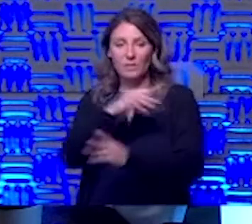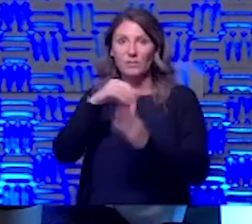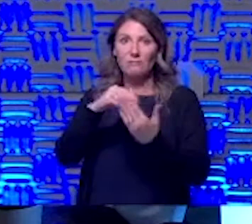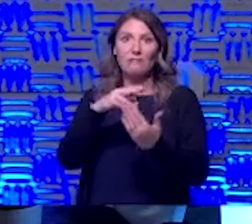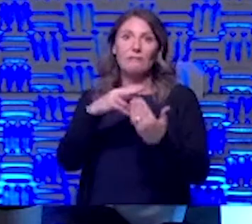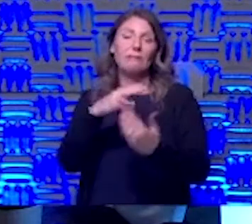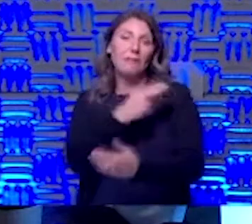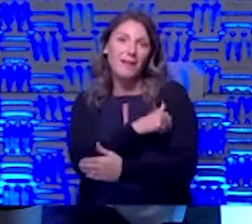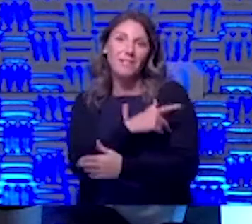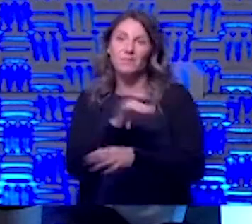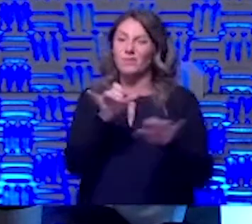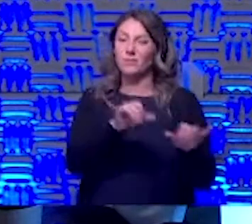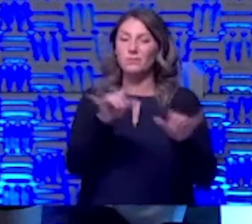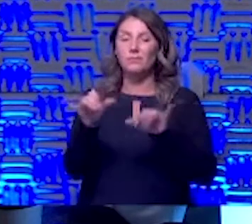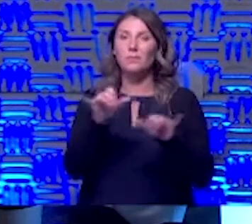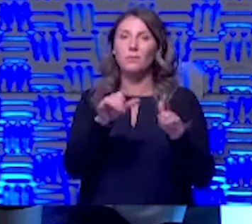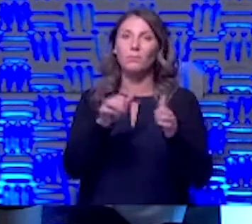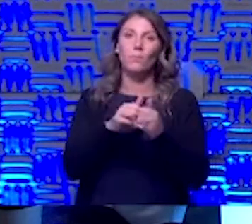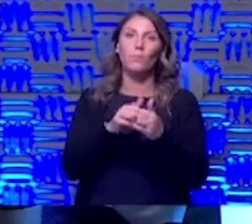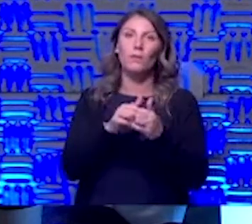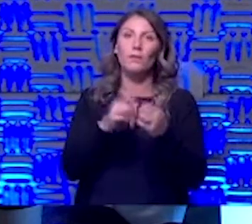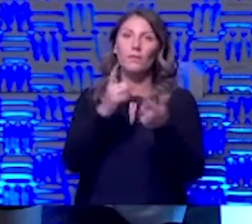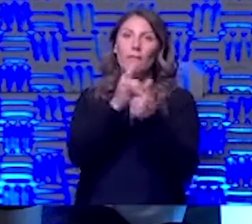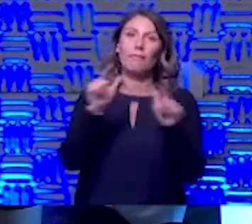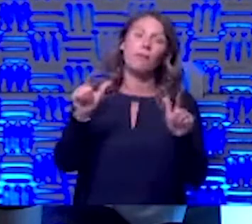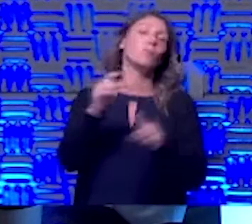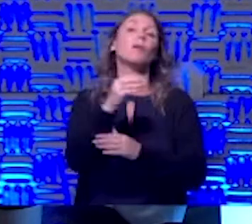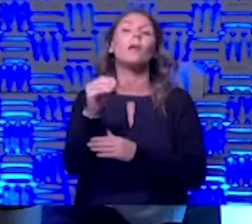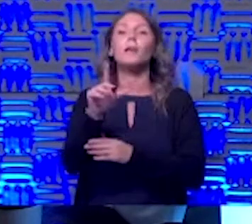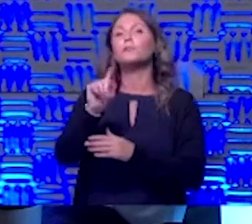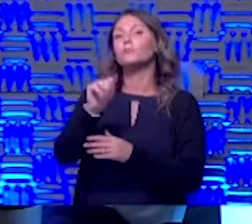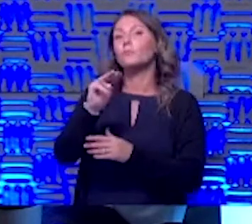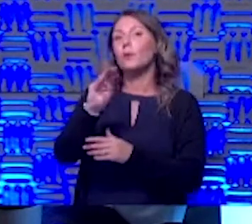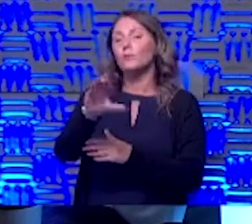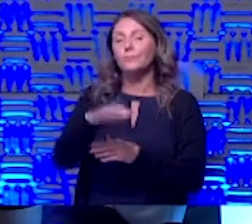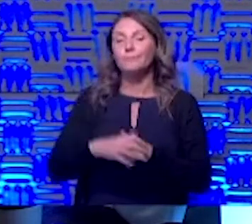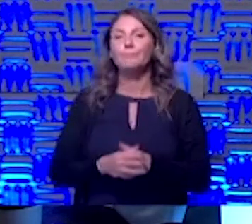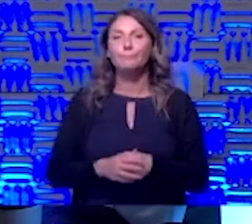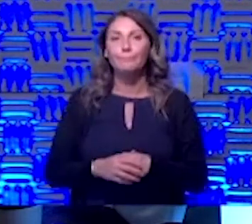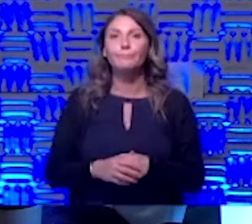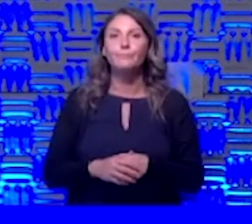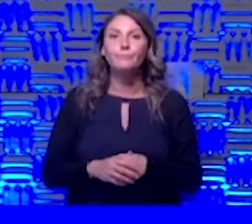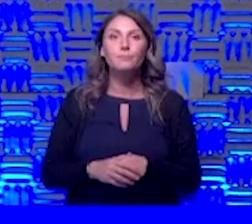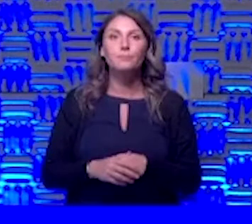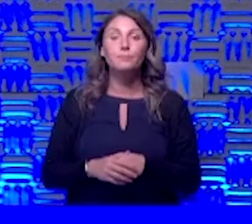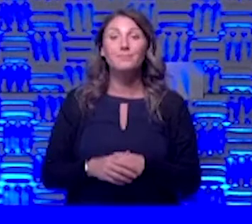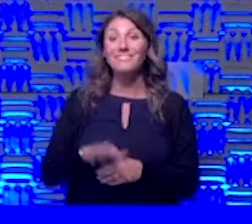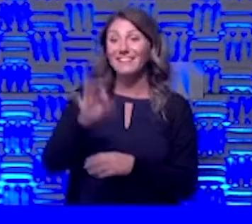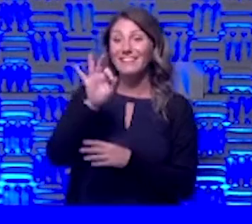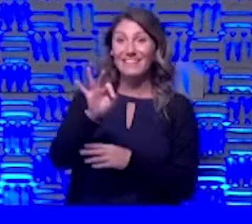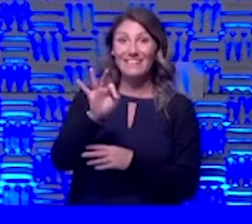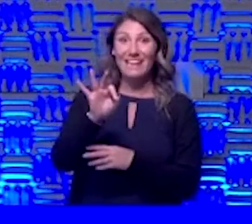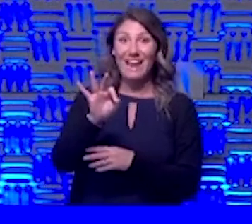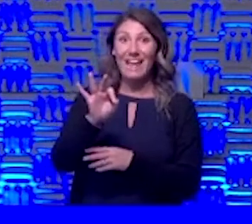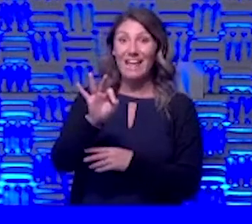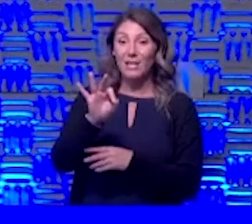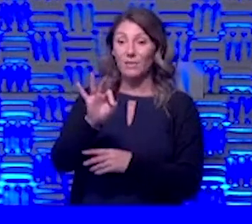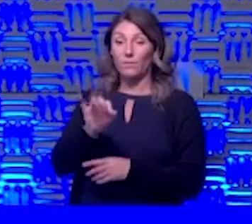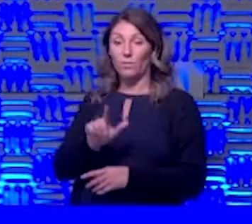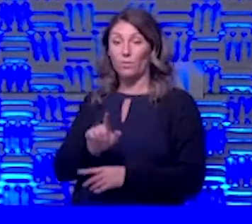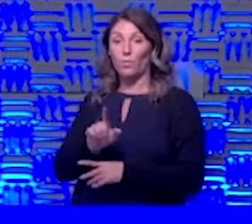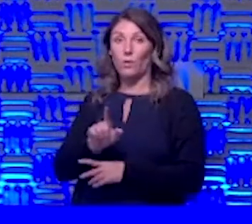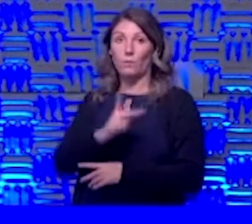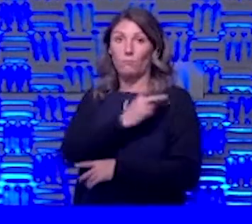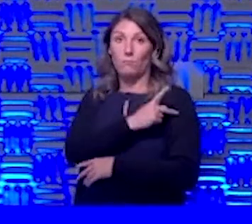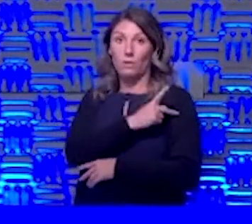kind of really in the same boat with Liberty and with Truman. 9 of those 21 patients are in the ICU